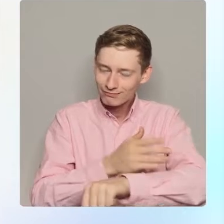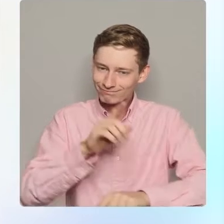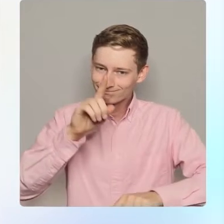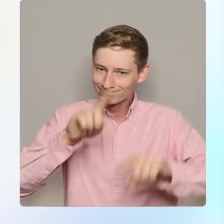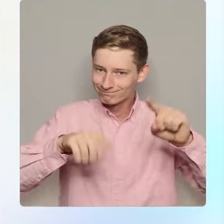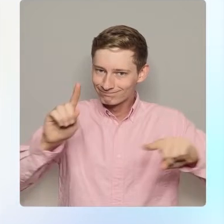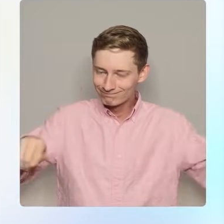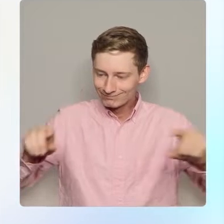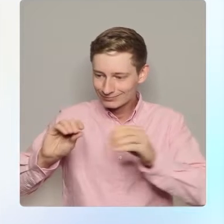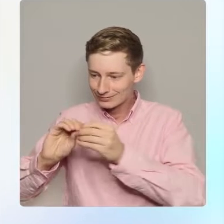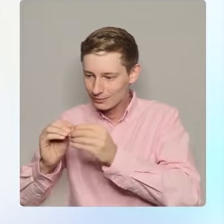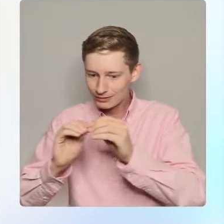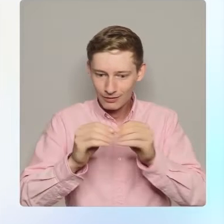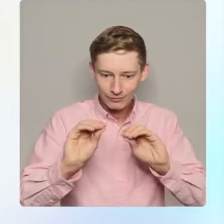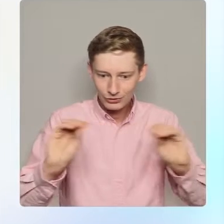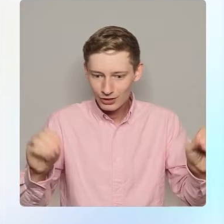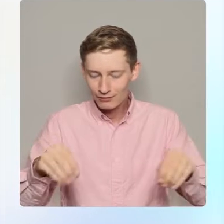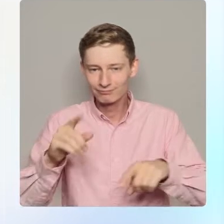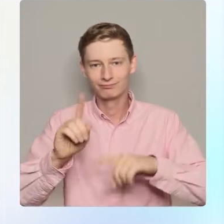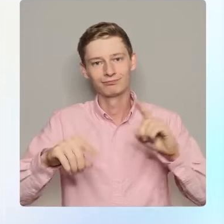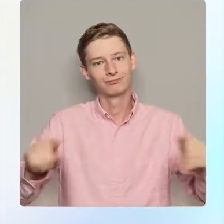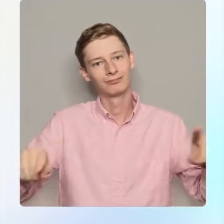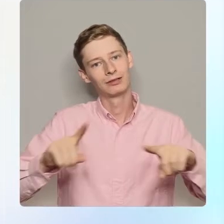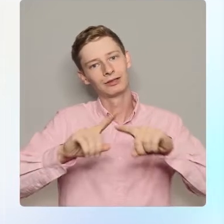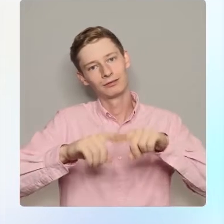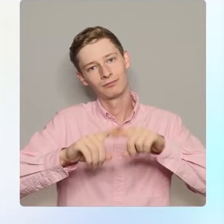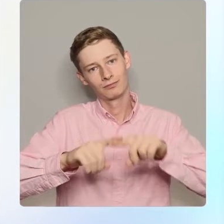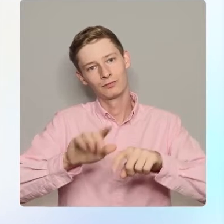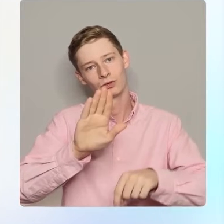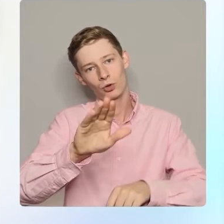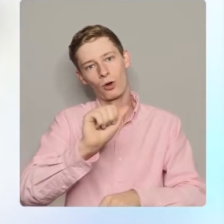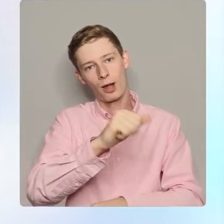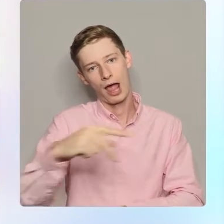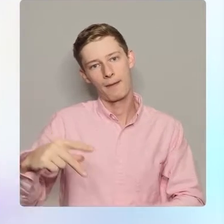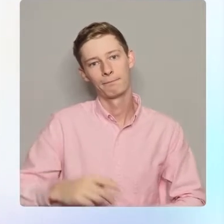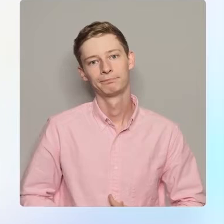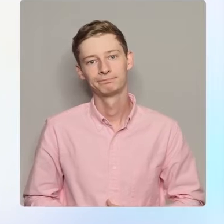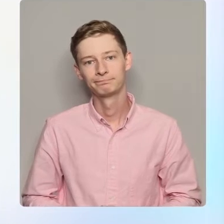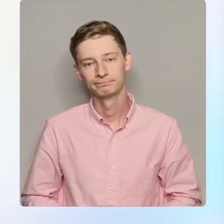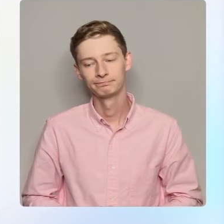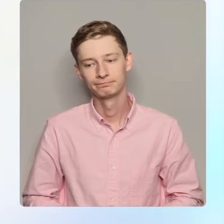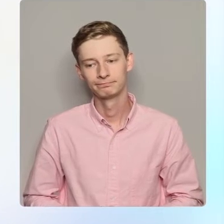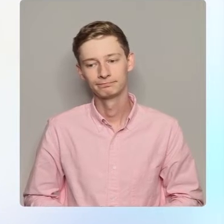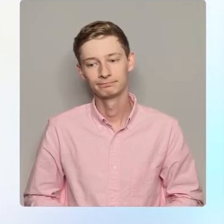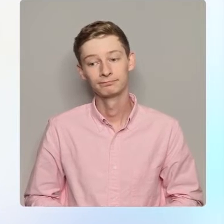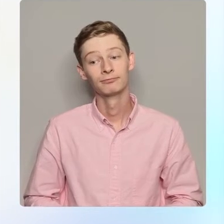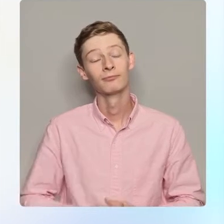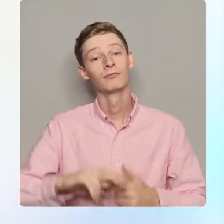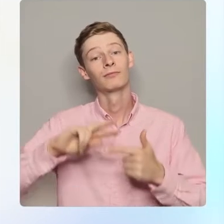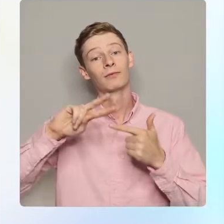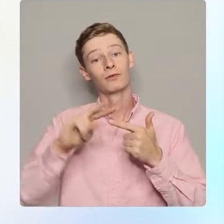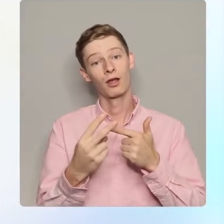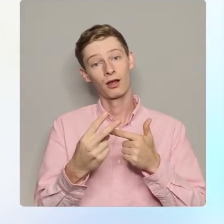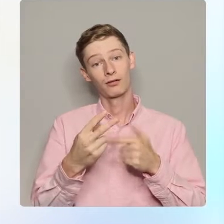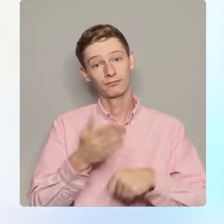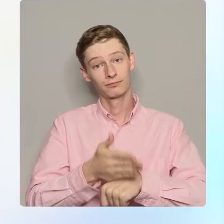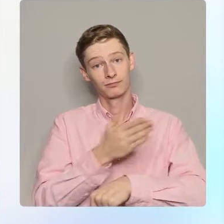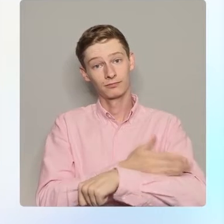These numbers are from the Unity Asset Streaming app that you can find in our GitHub repository.